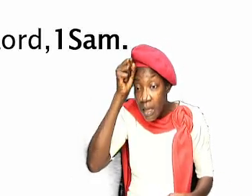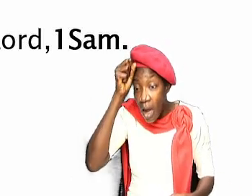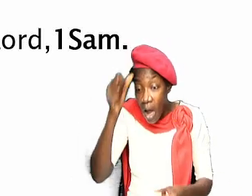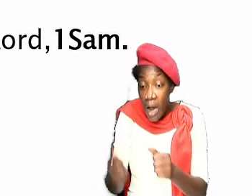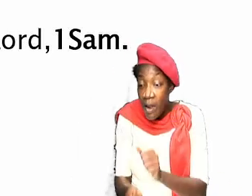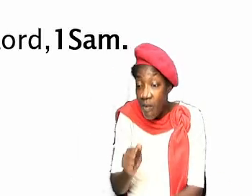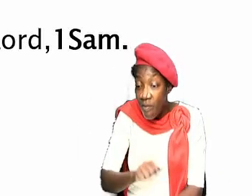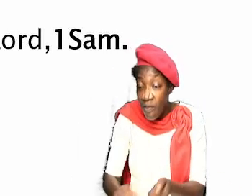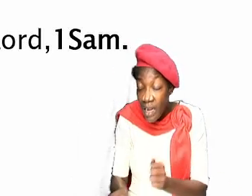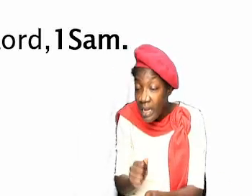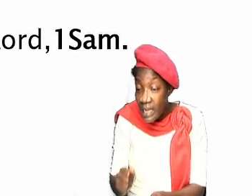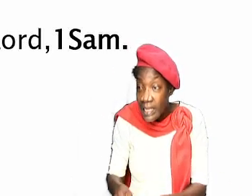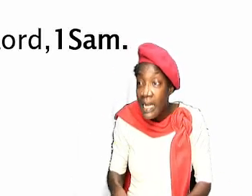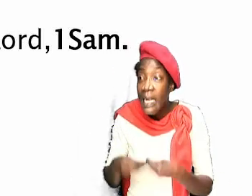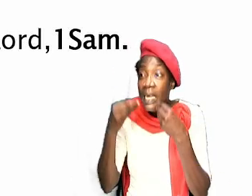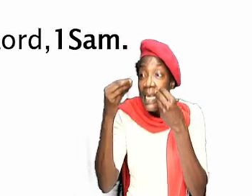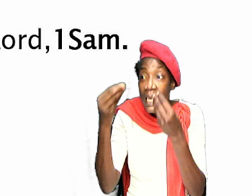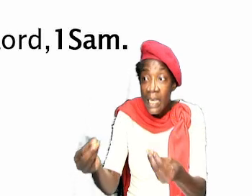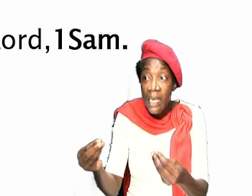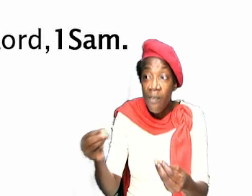he gave credit to the Lord.